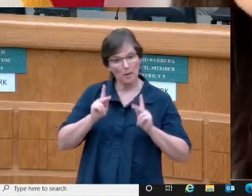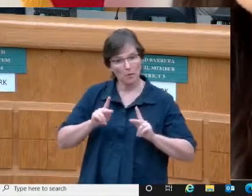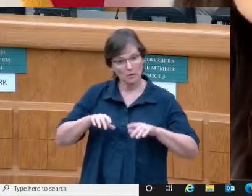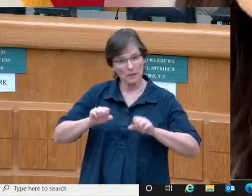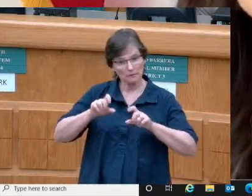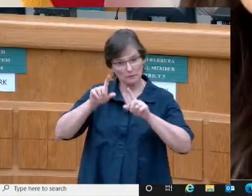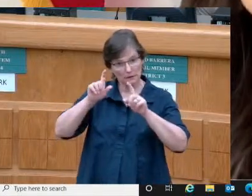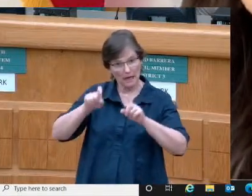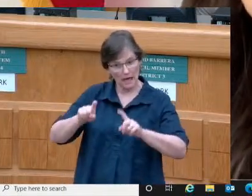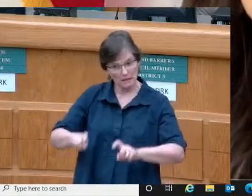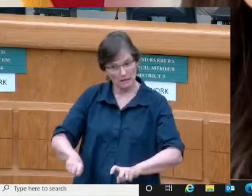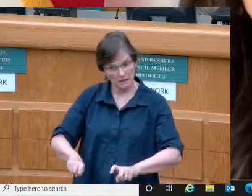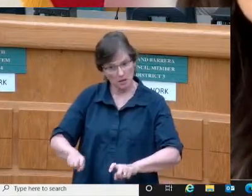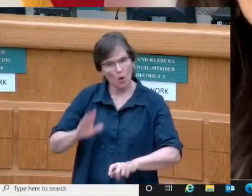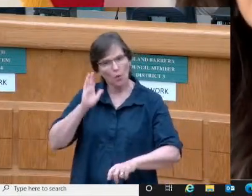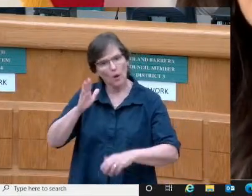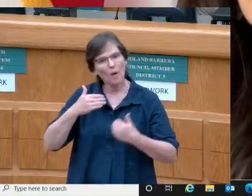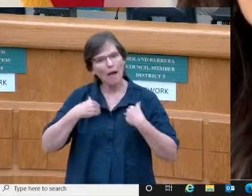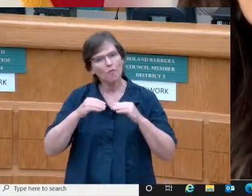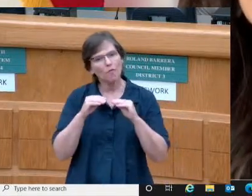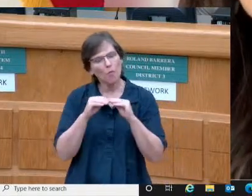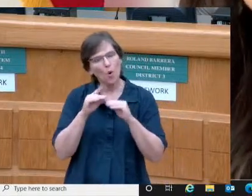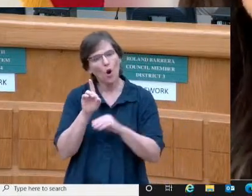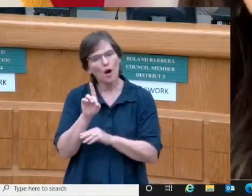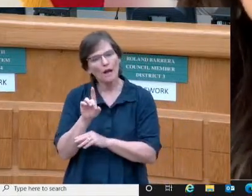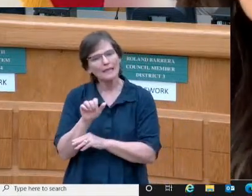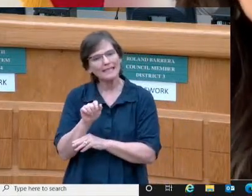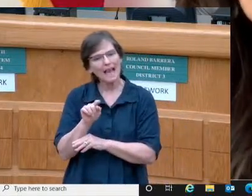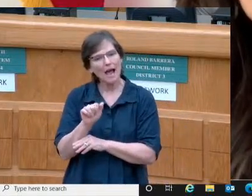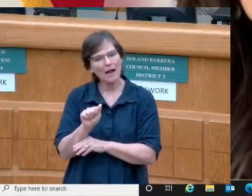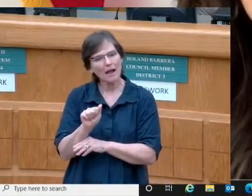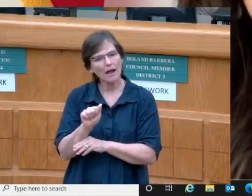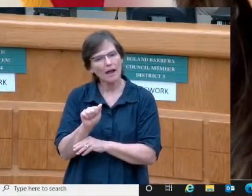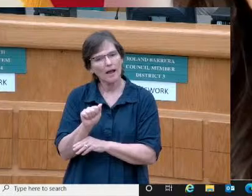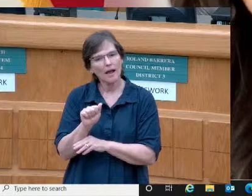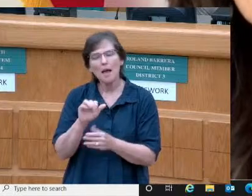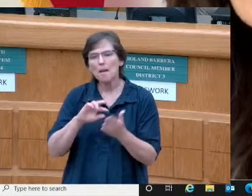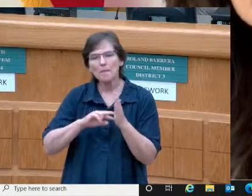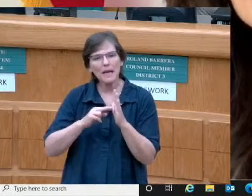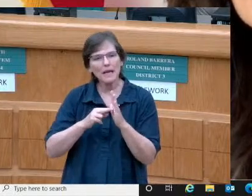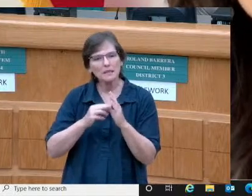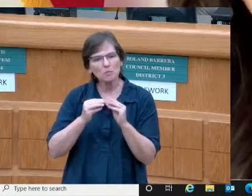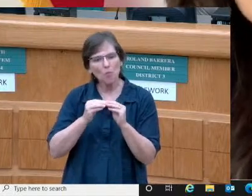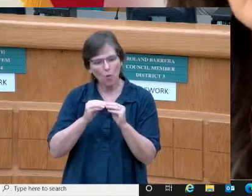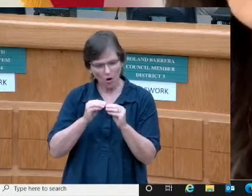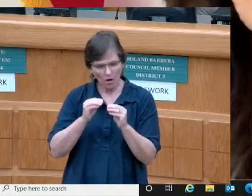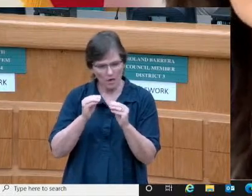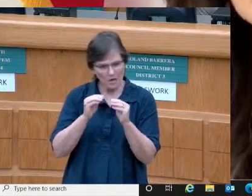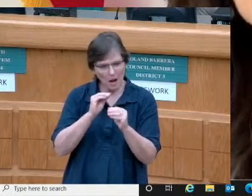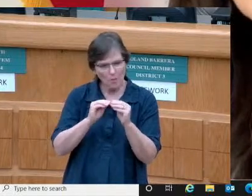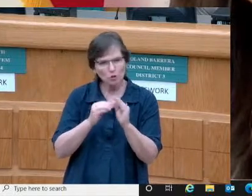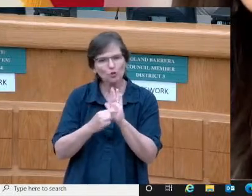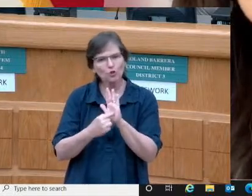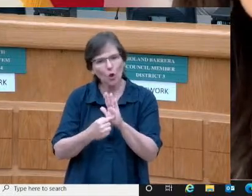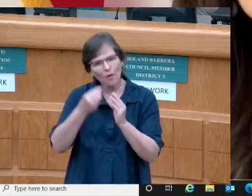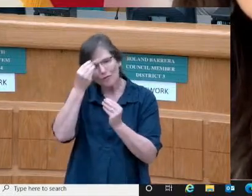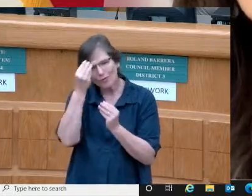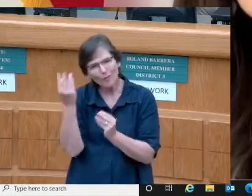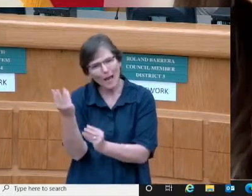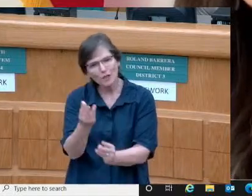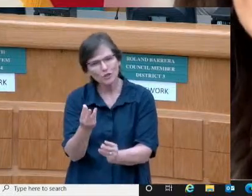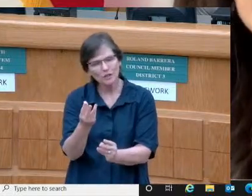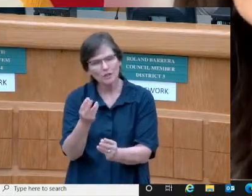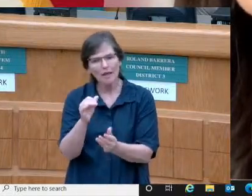more solid data. And more data is more information. And information is not just knowledge, it's